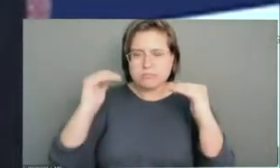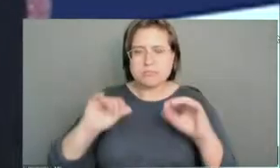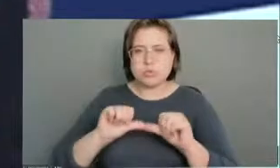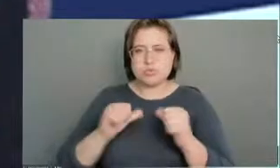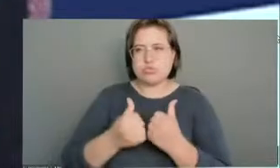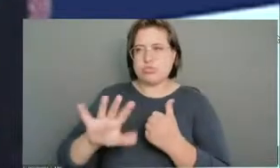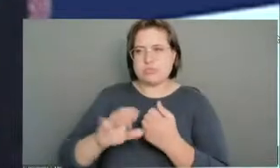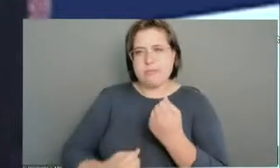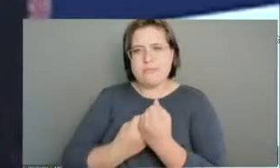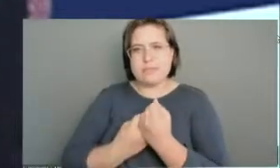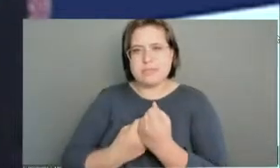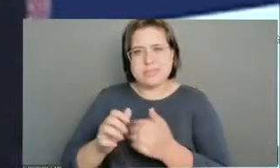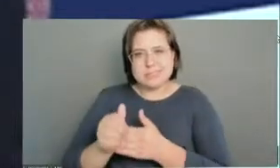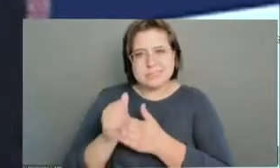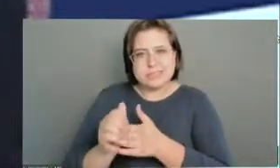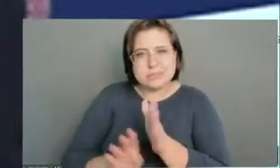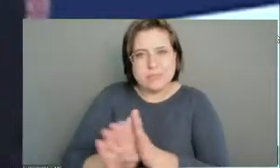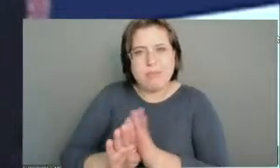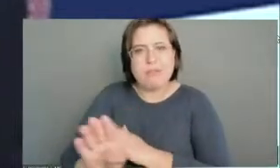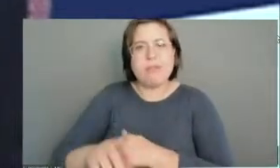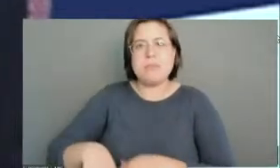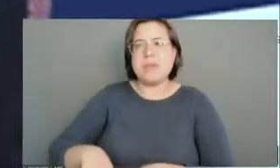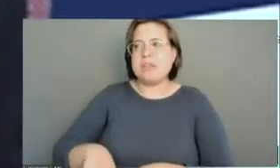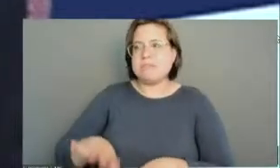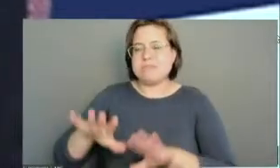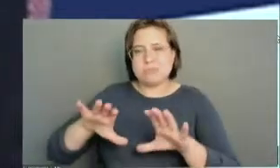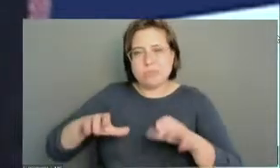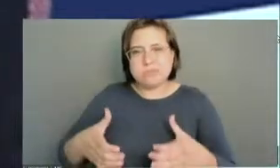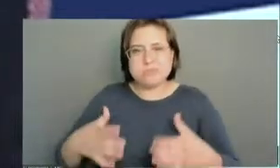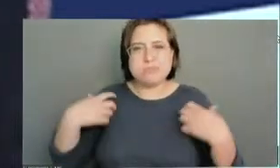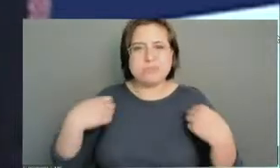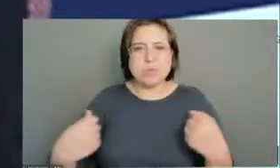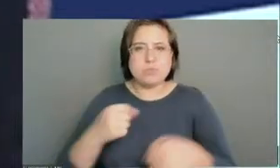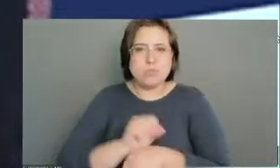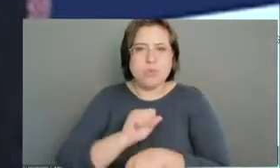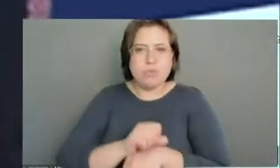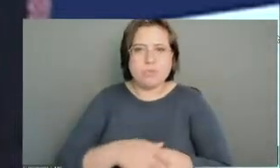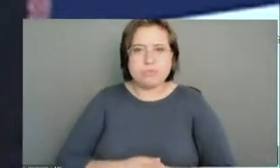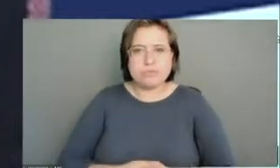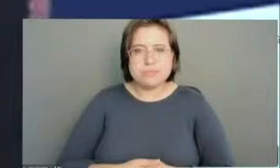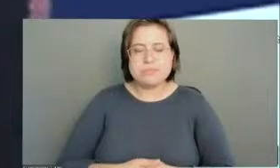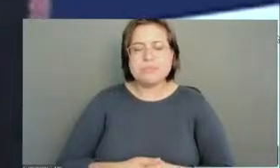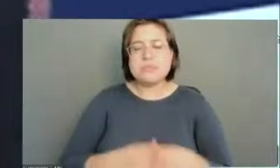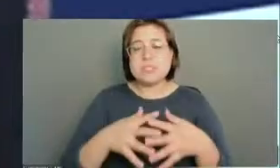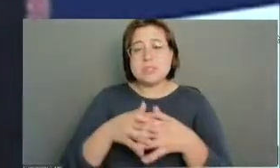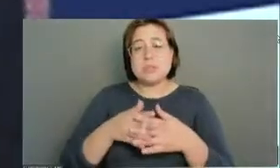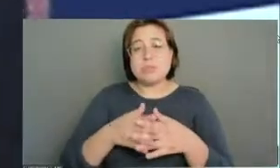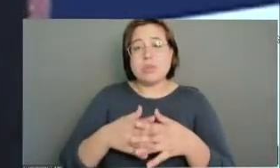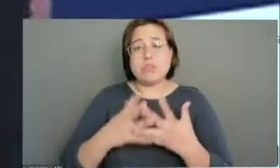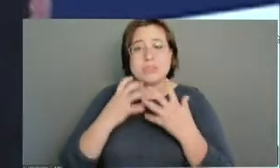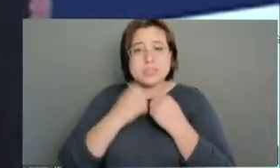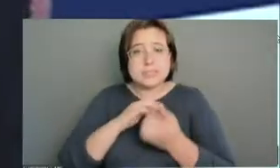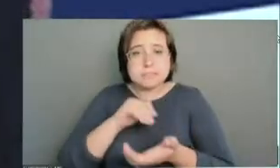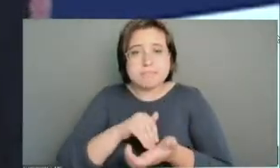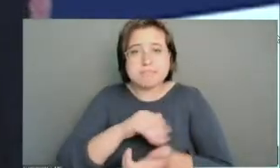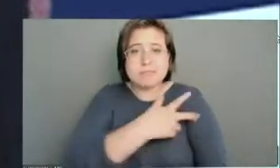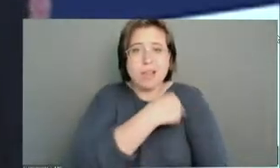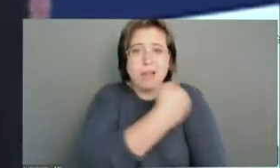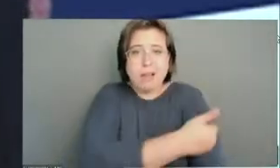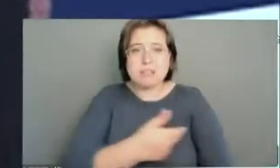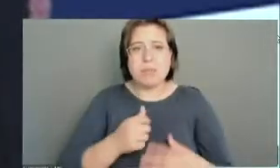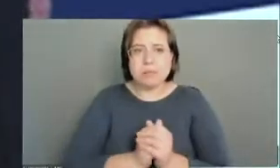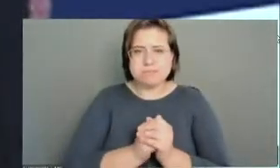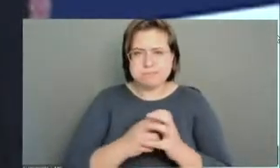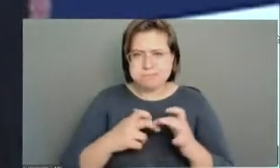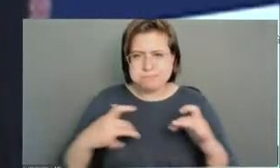advocacy, leadership development, and population health work. America's Essential Hospitals has grown